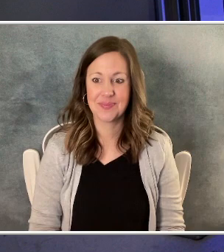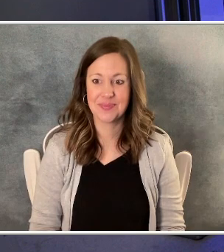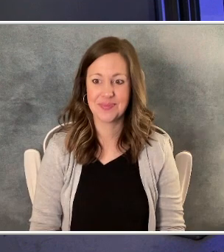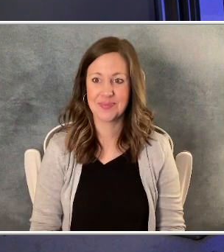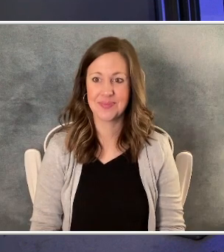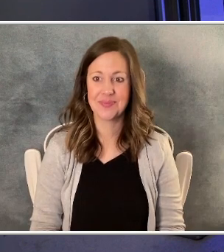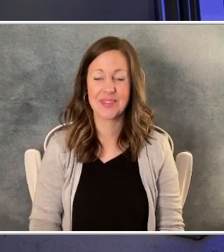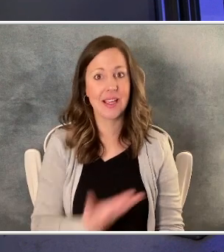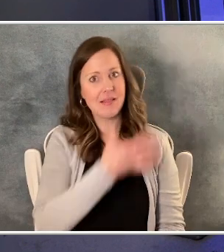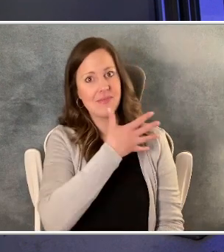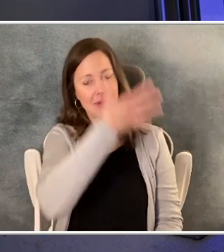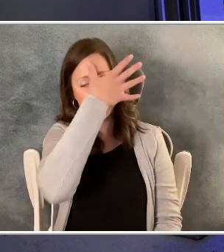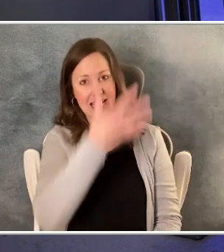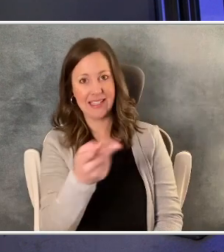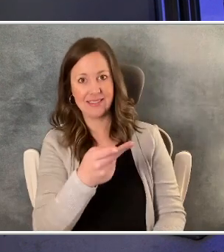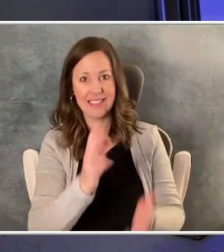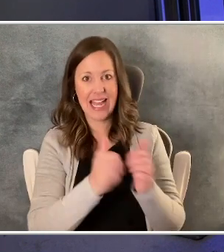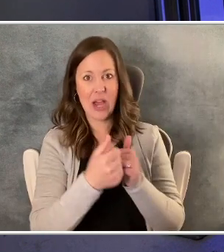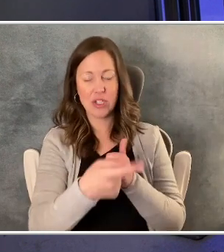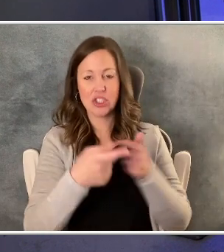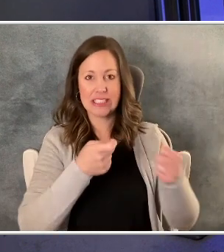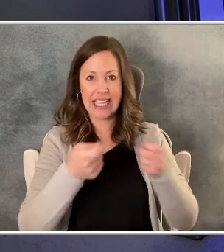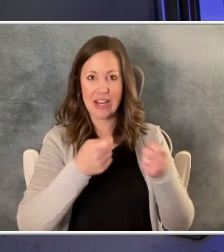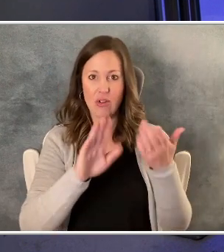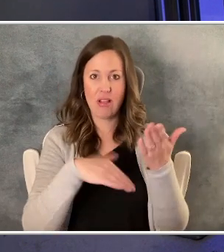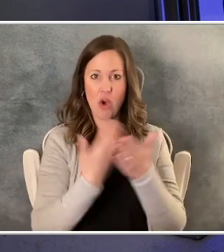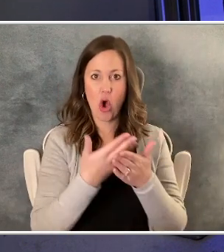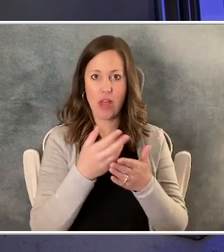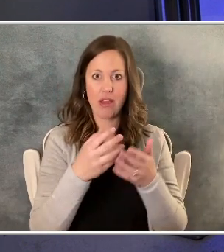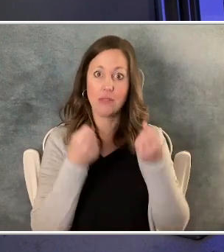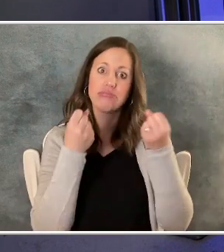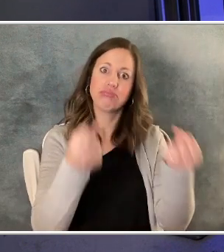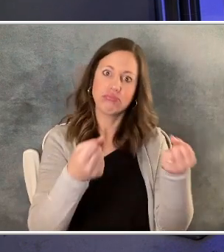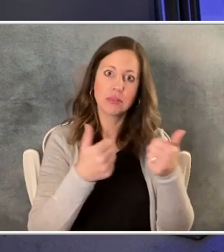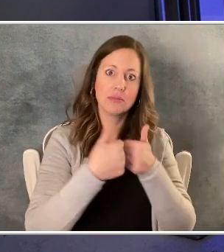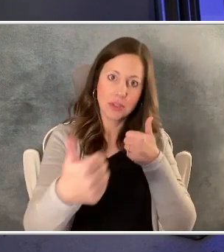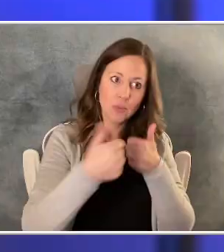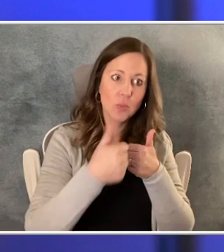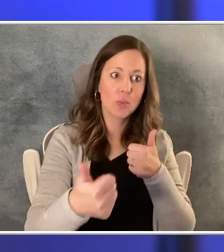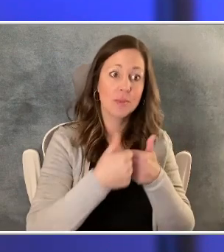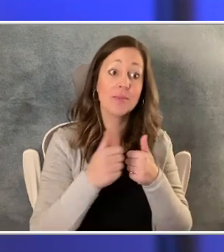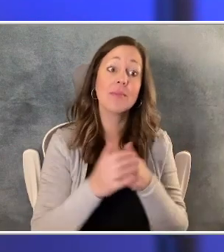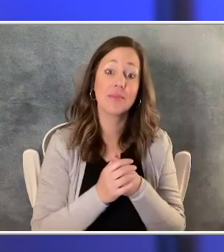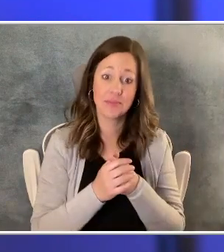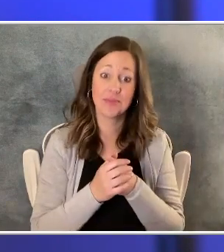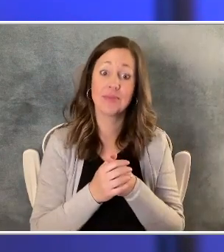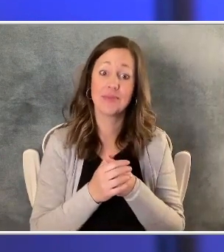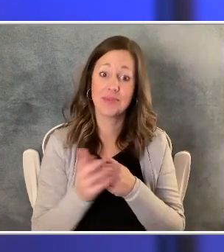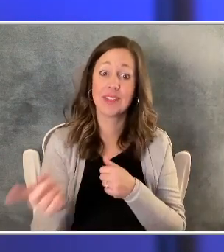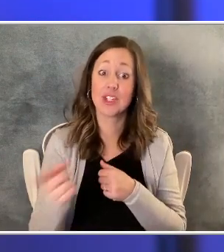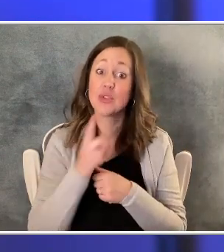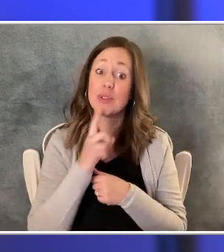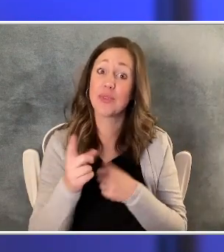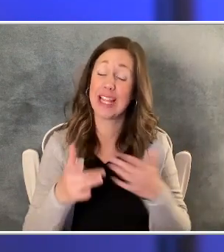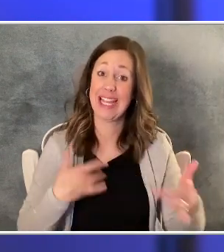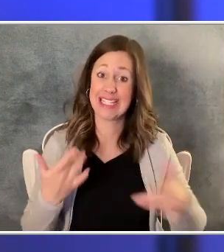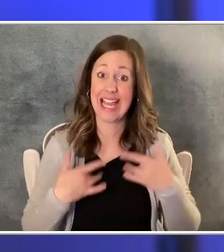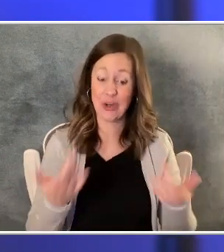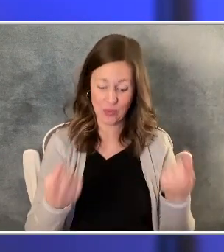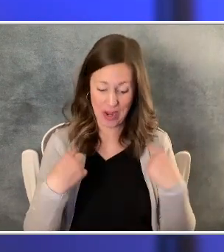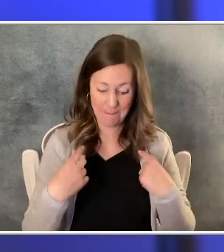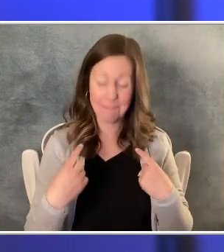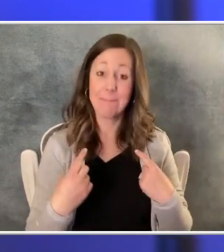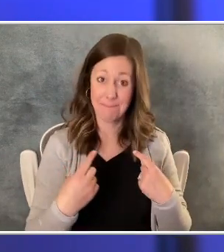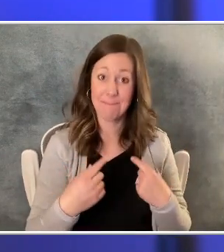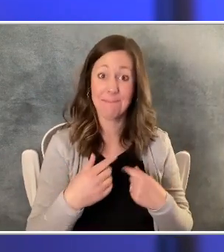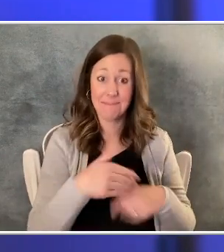how did she handle all the trips coming in, and what did that look like day to day? She was actually very excited to come in. Really? Every night she would